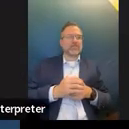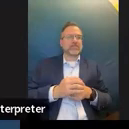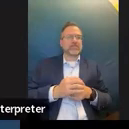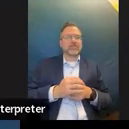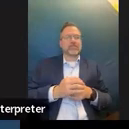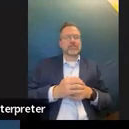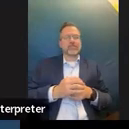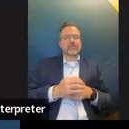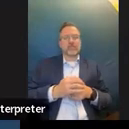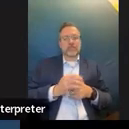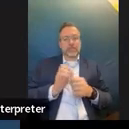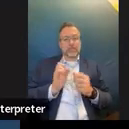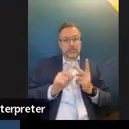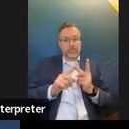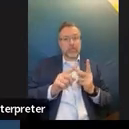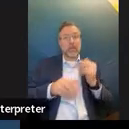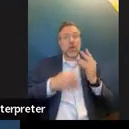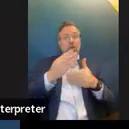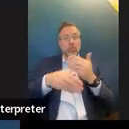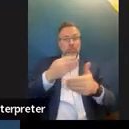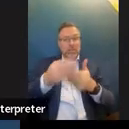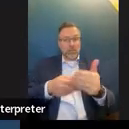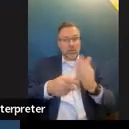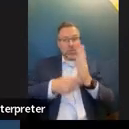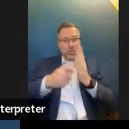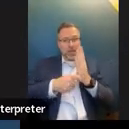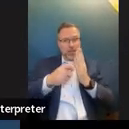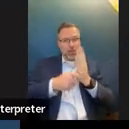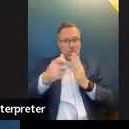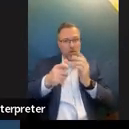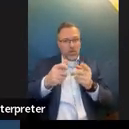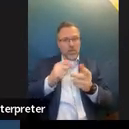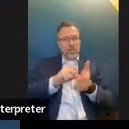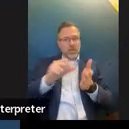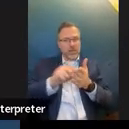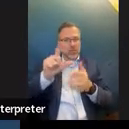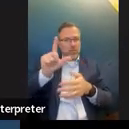And the procedural manual talks about this on page 24.